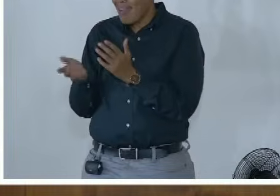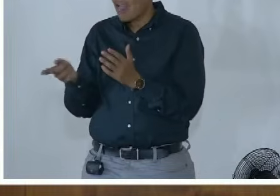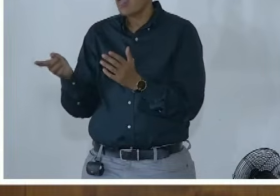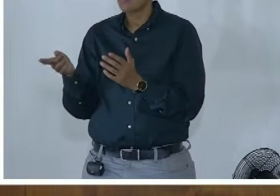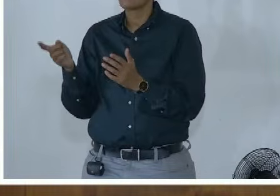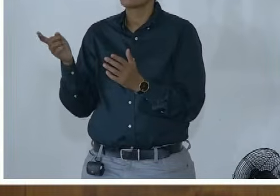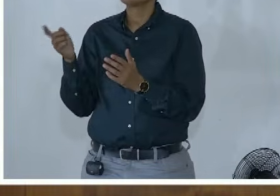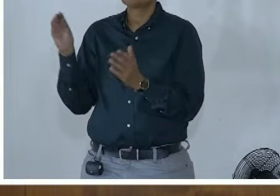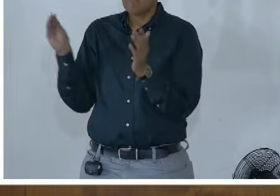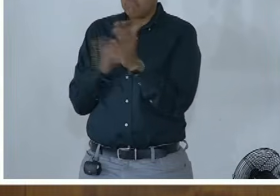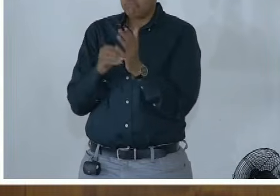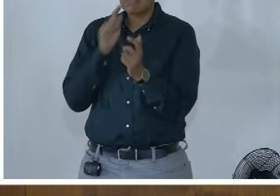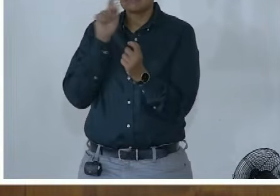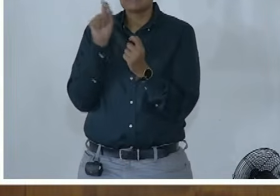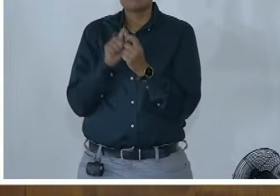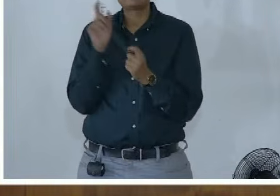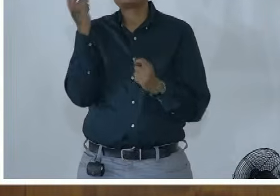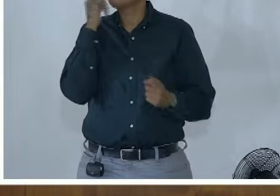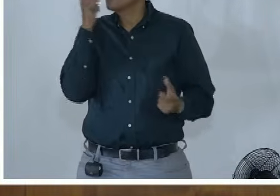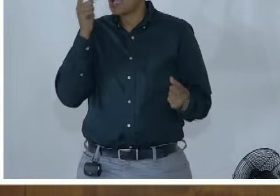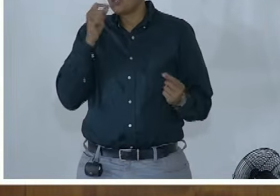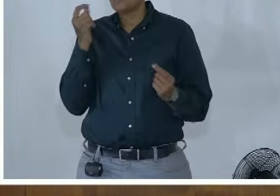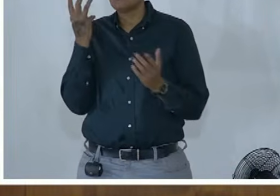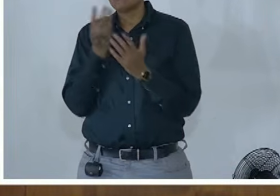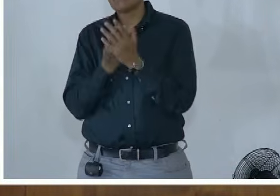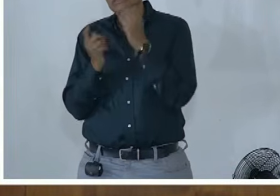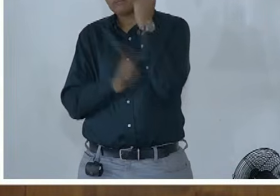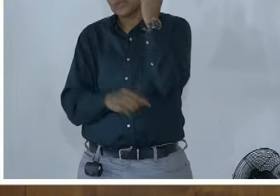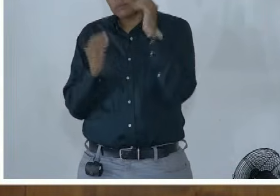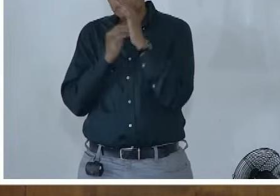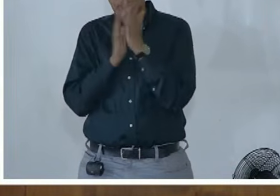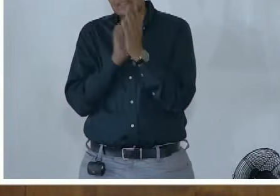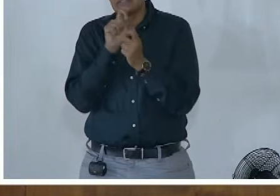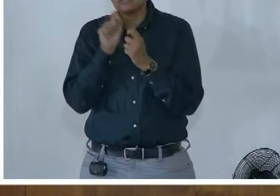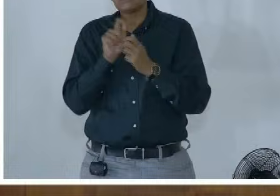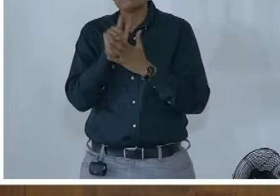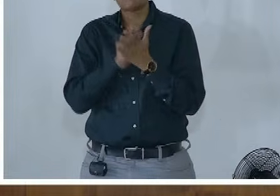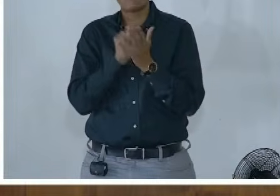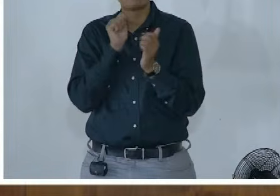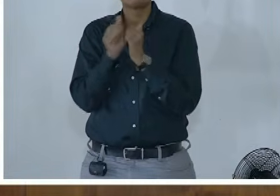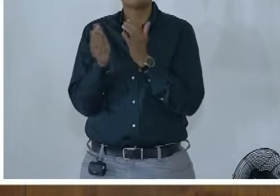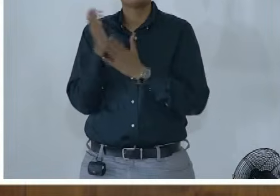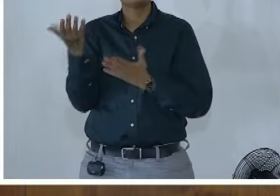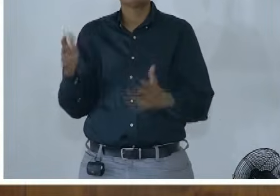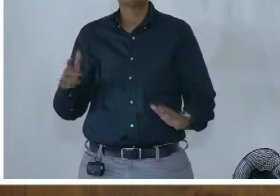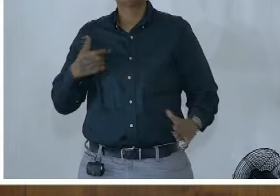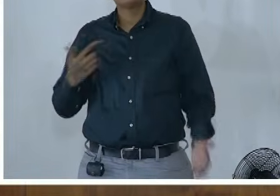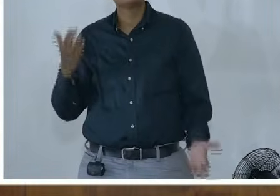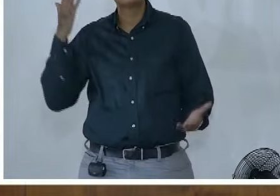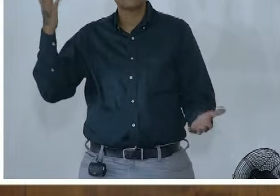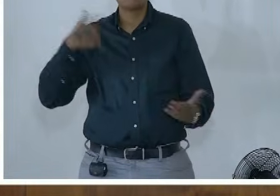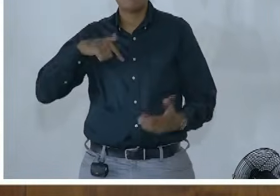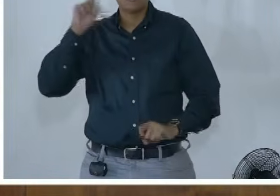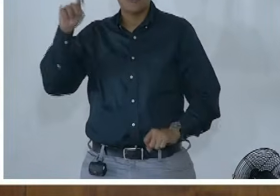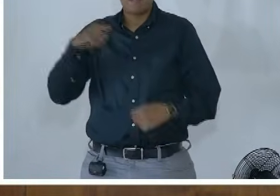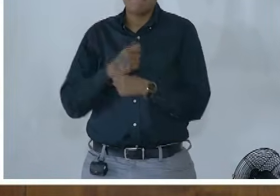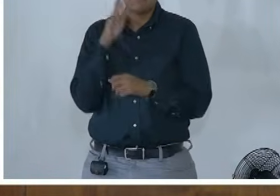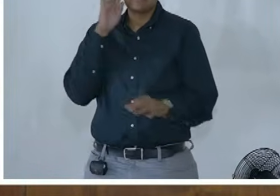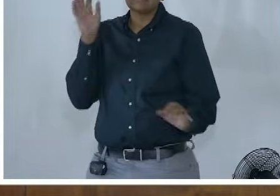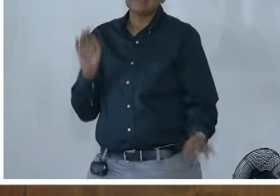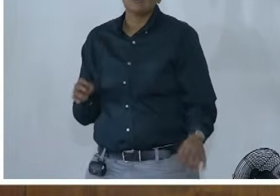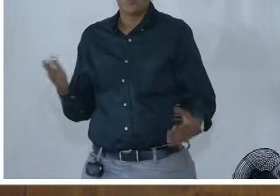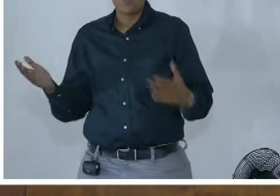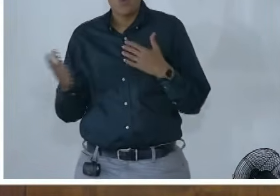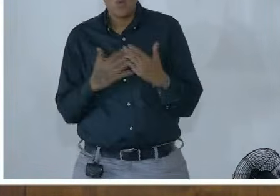included in the specific act. And so my suggestion is that we should make a decision as